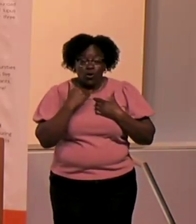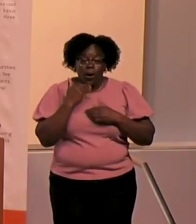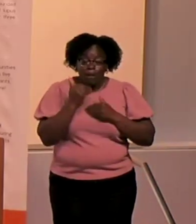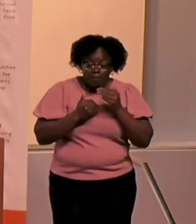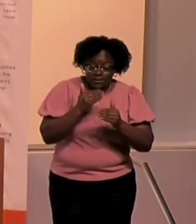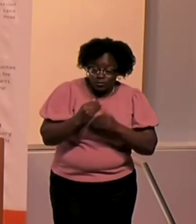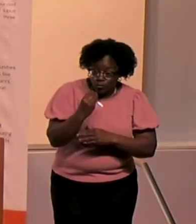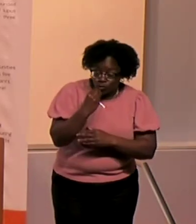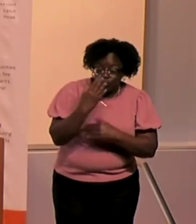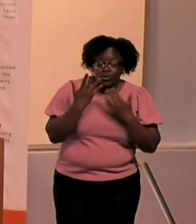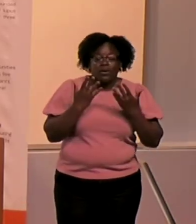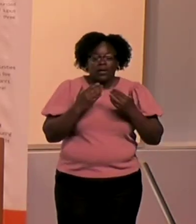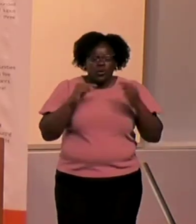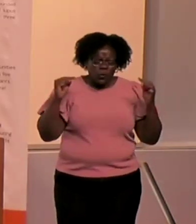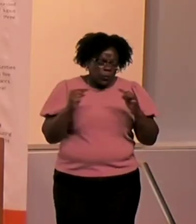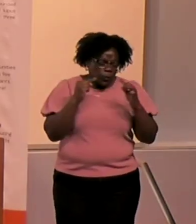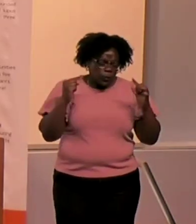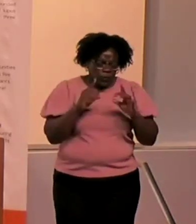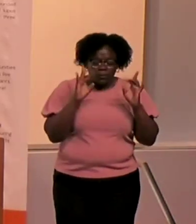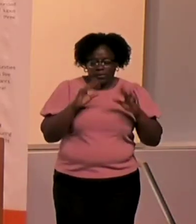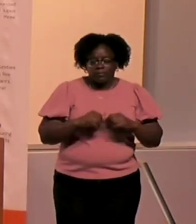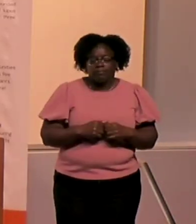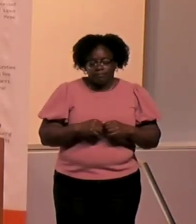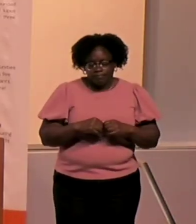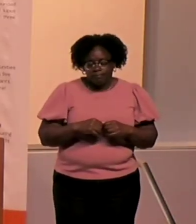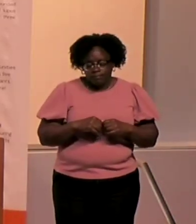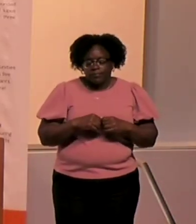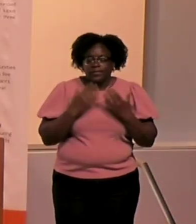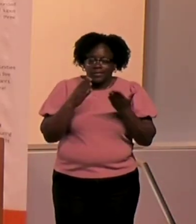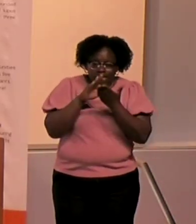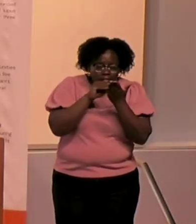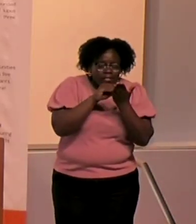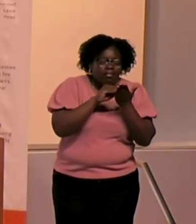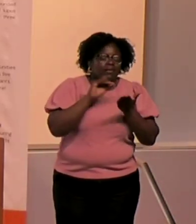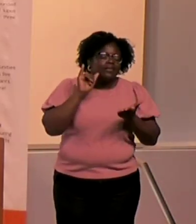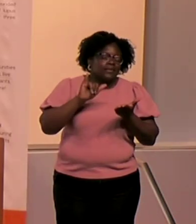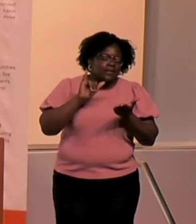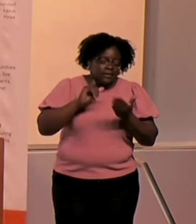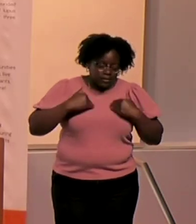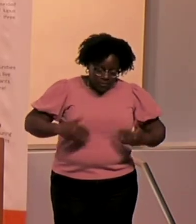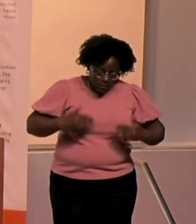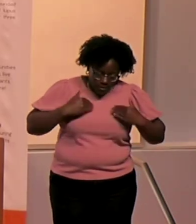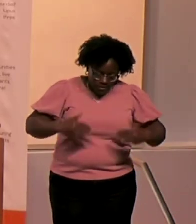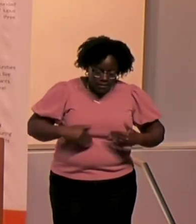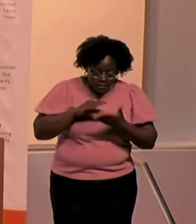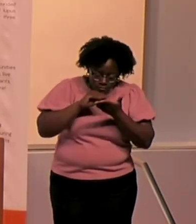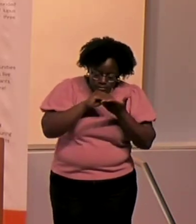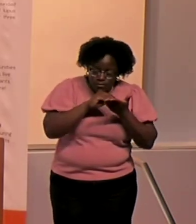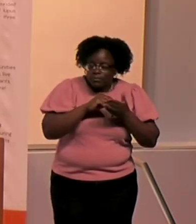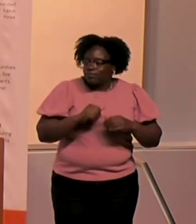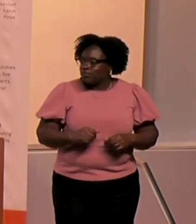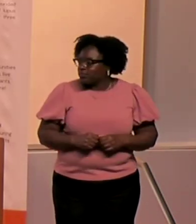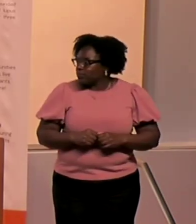food, my pain would increase. So I had to learn about my body a lot.